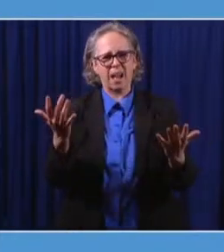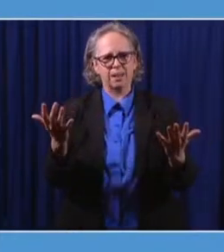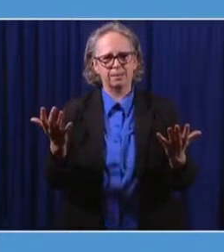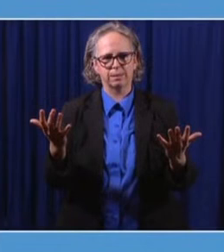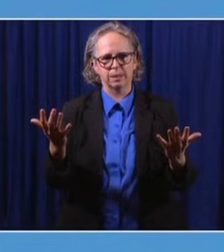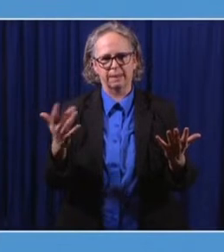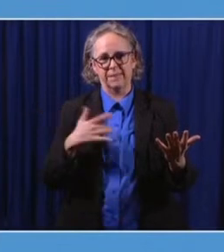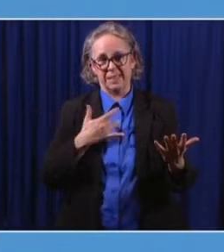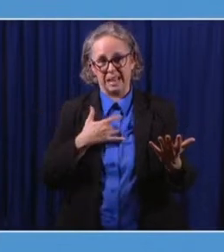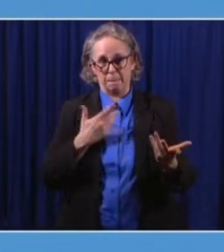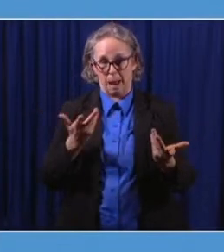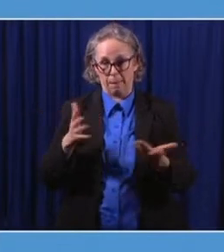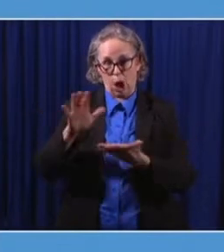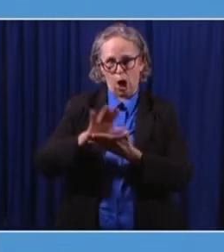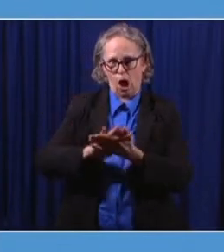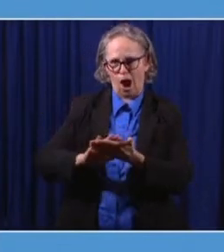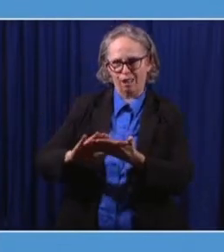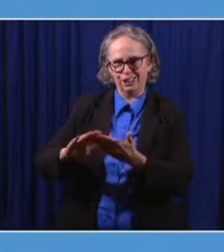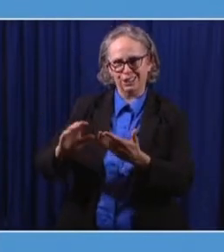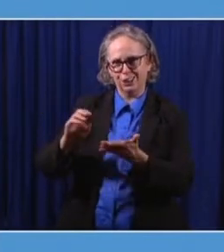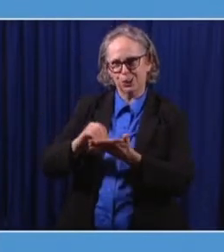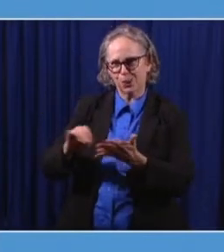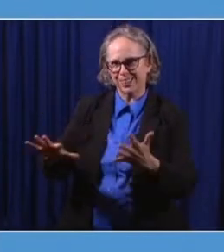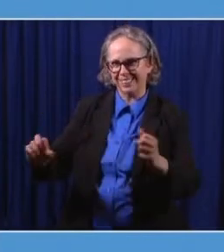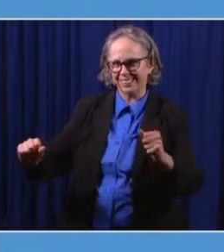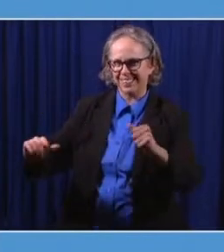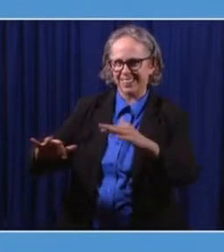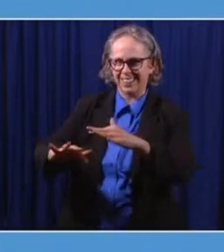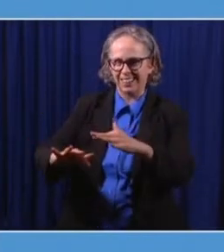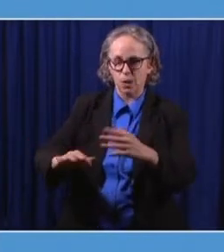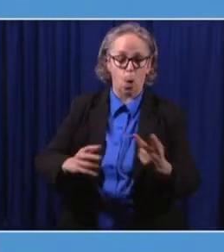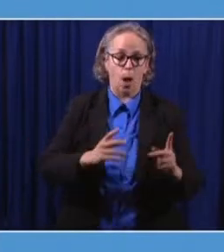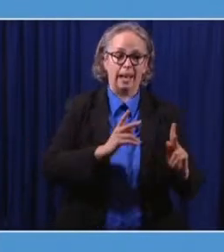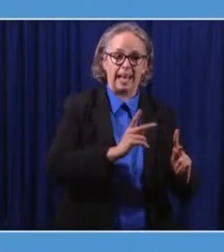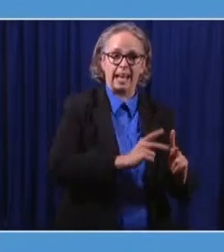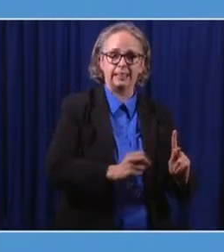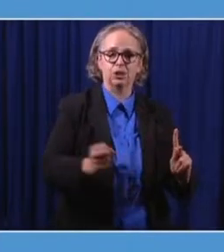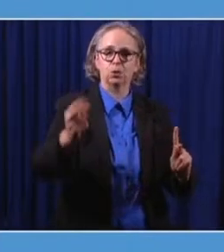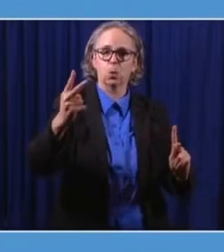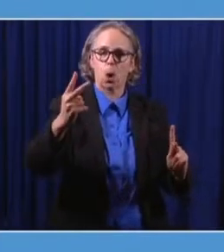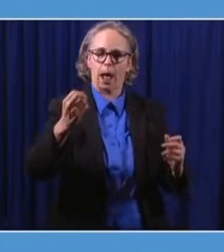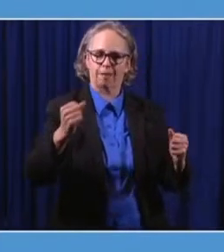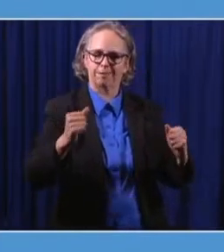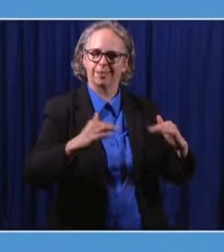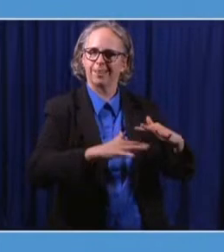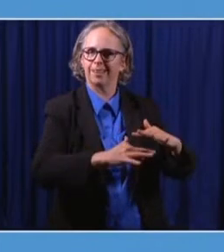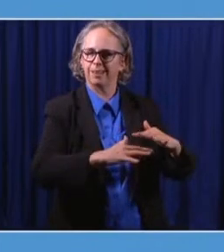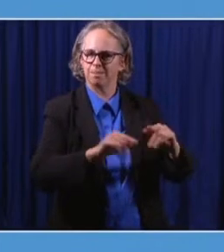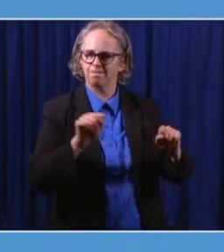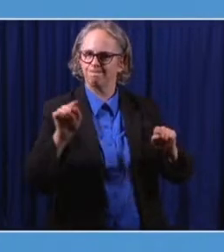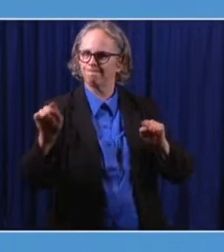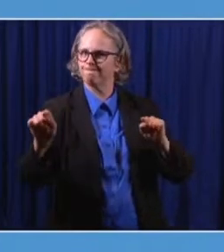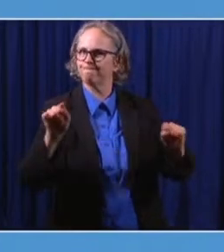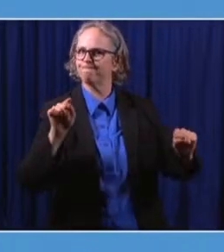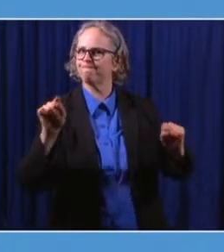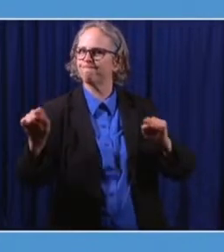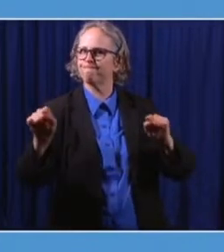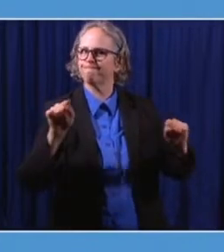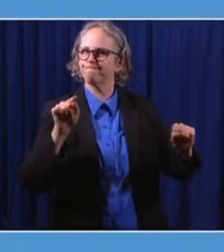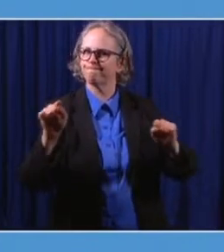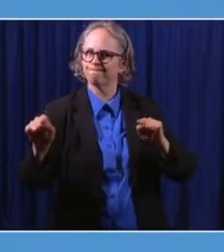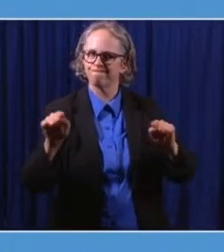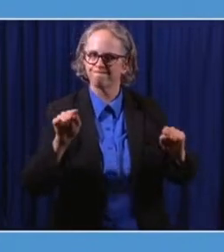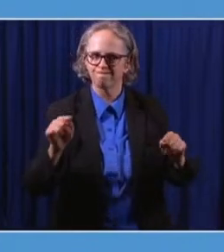as our grade schools and high schools going back. And we're seeing some